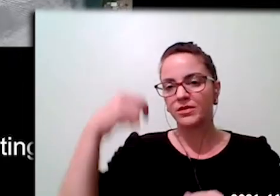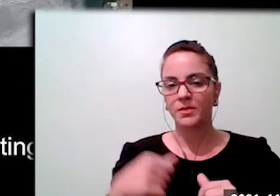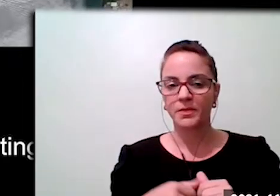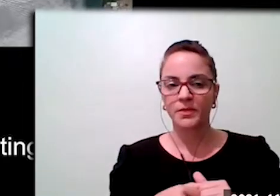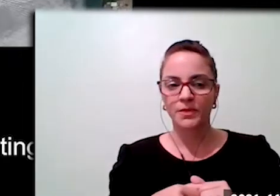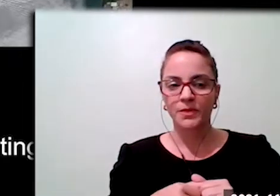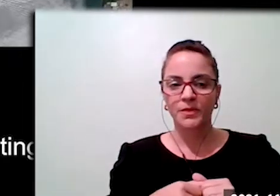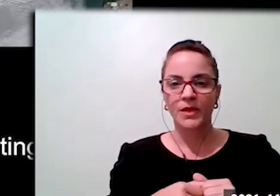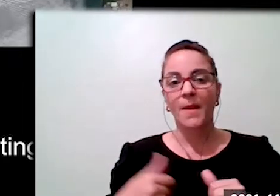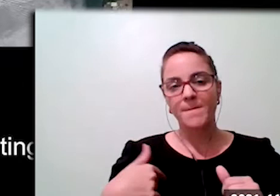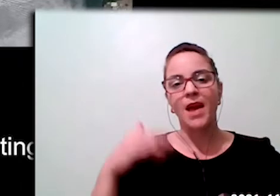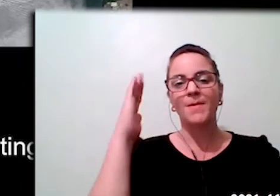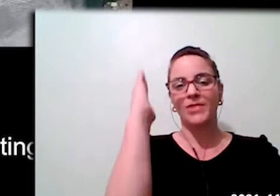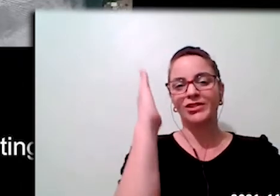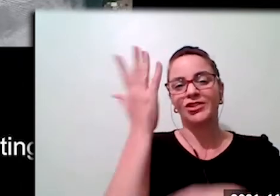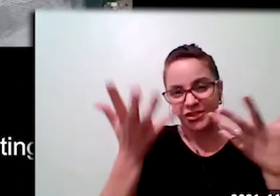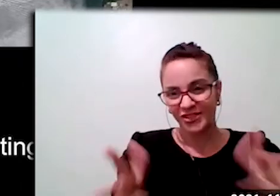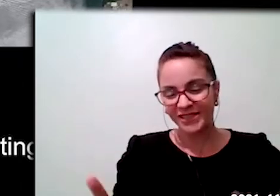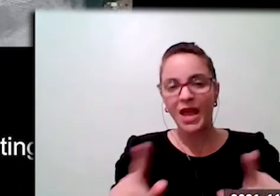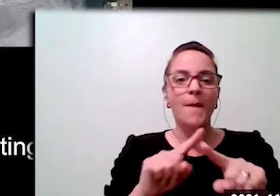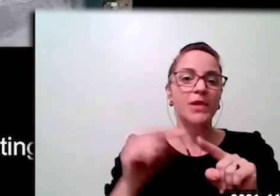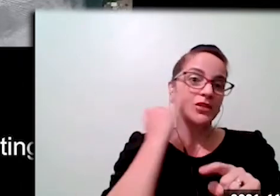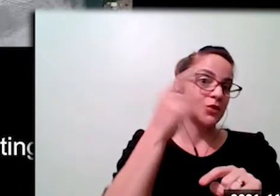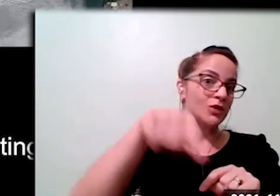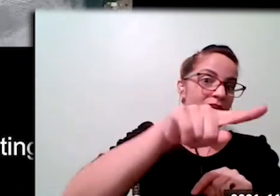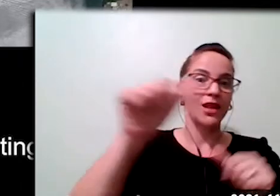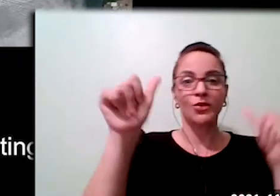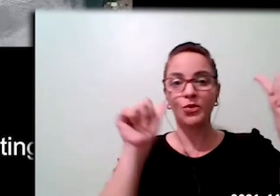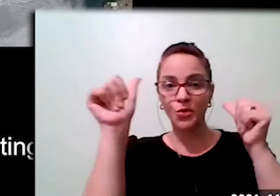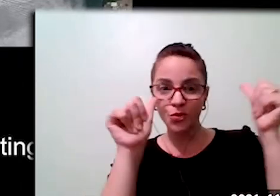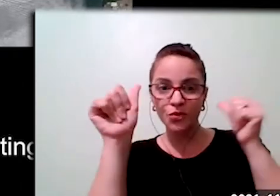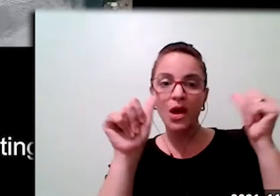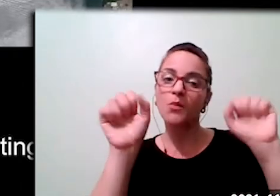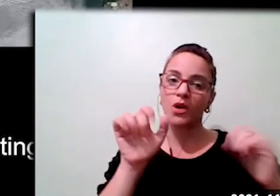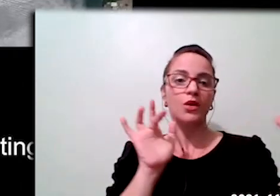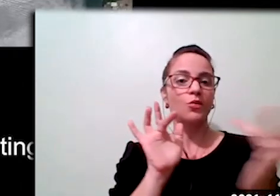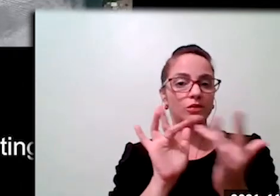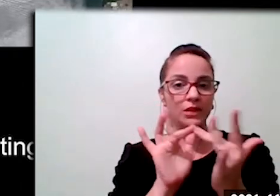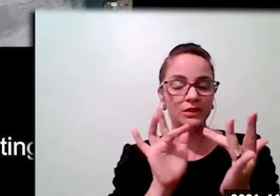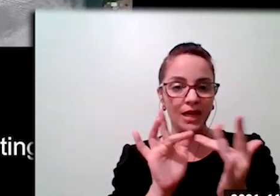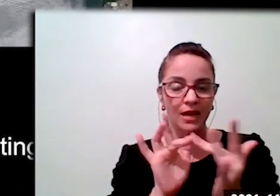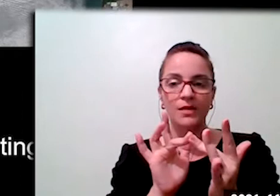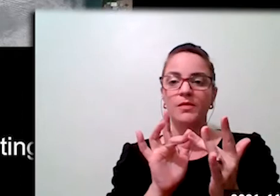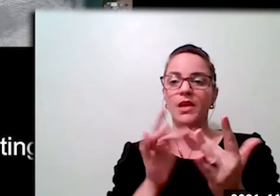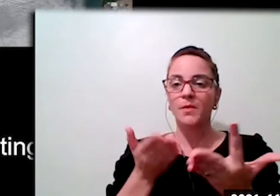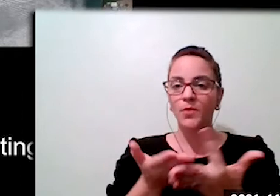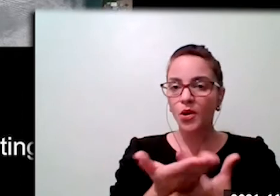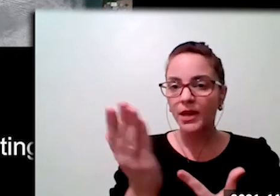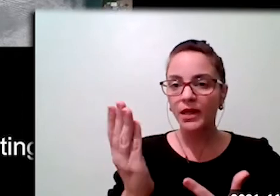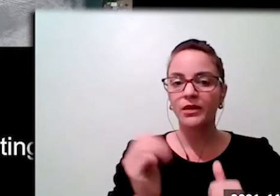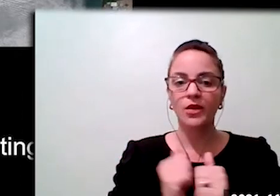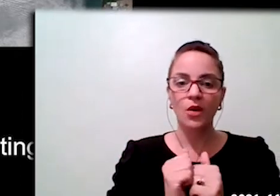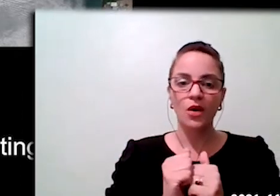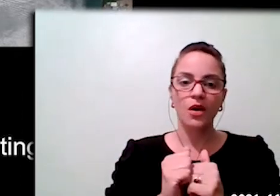This is where my presentation ends, but if there are any questions, you can contact me via the school, the